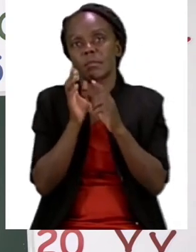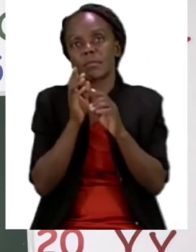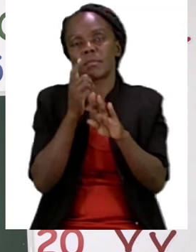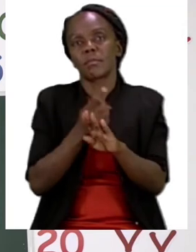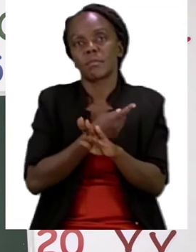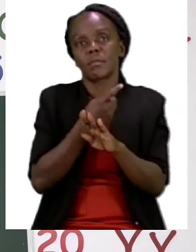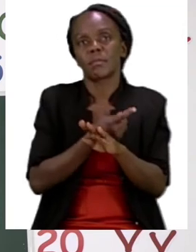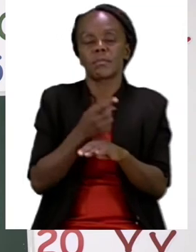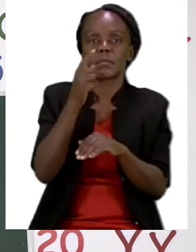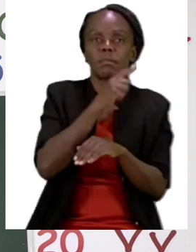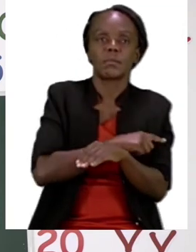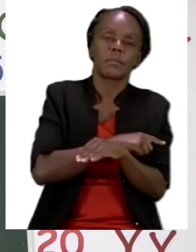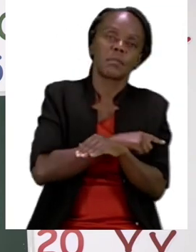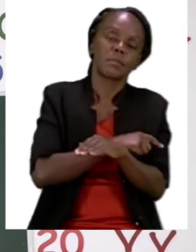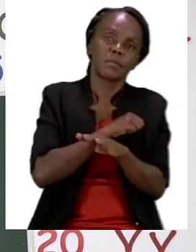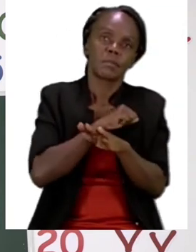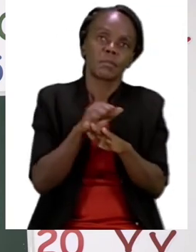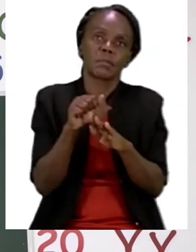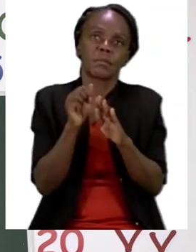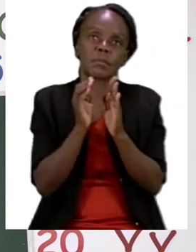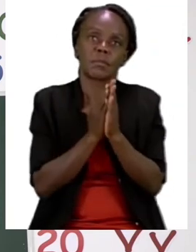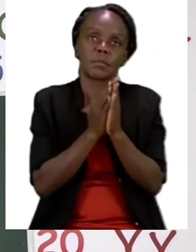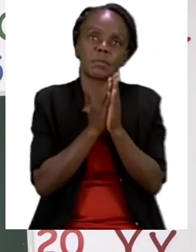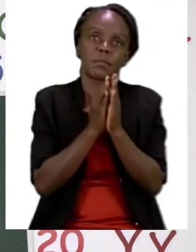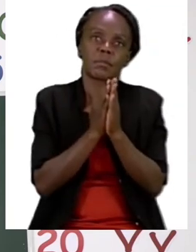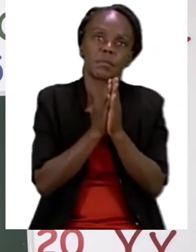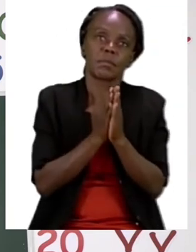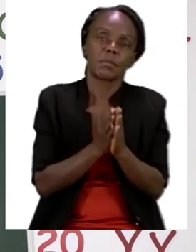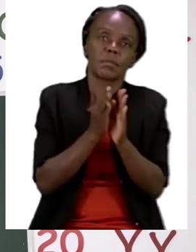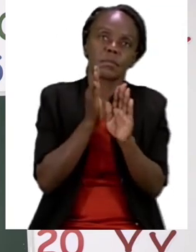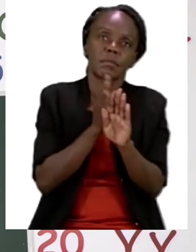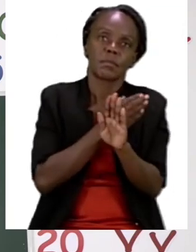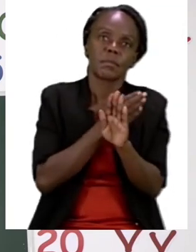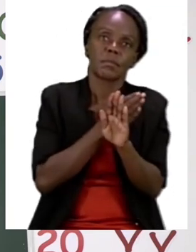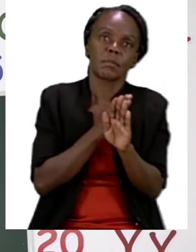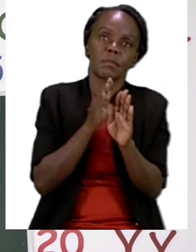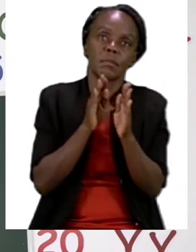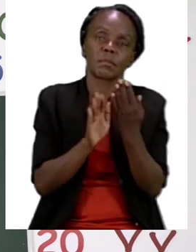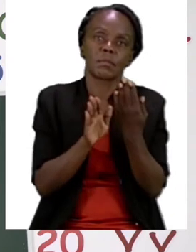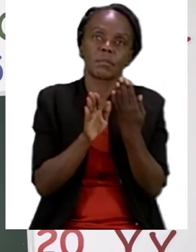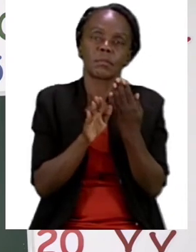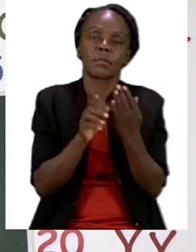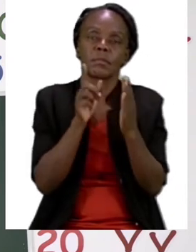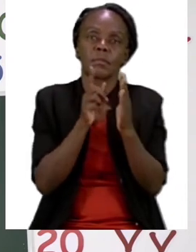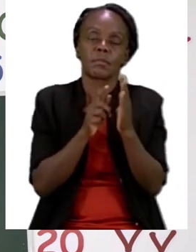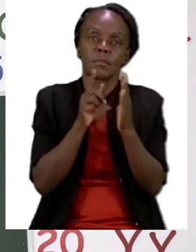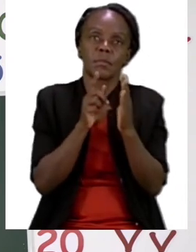Sanitize every day so the germs can stay away.